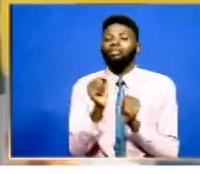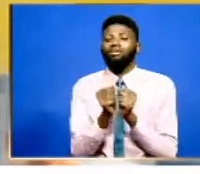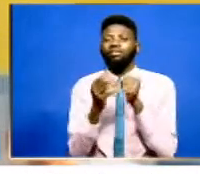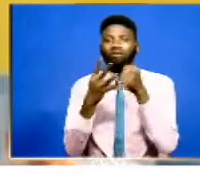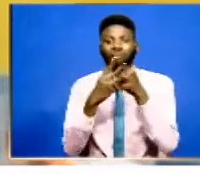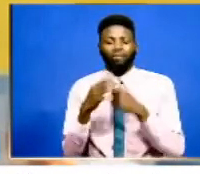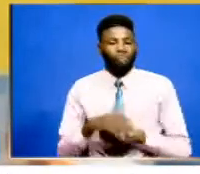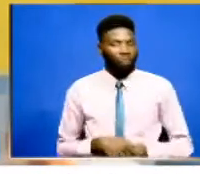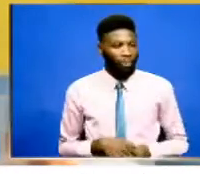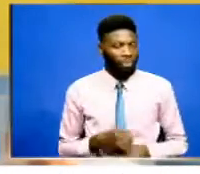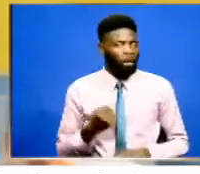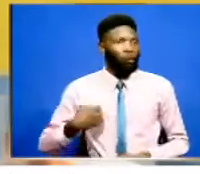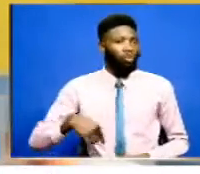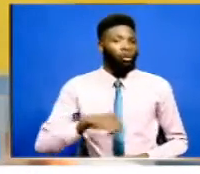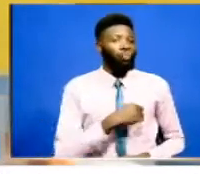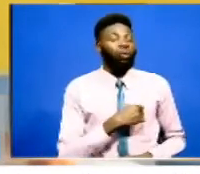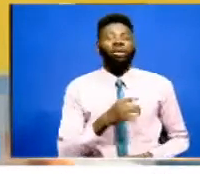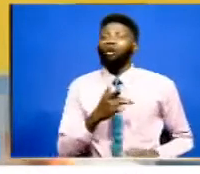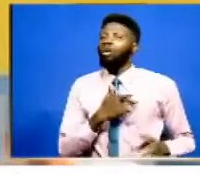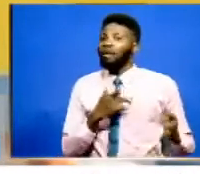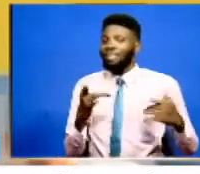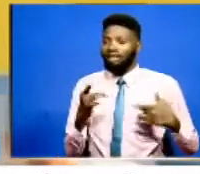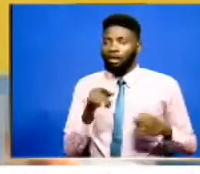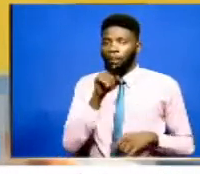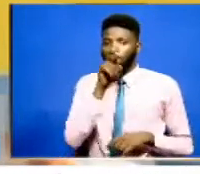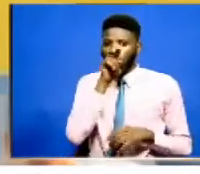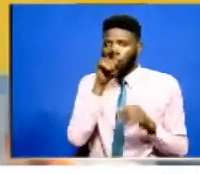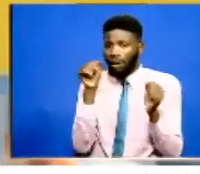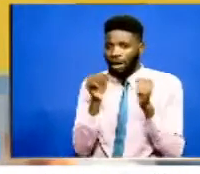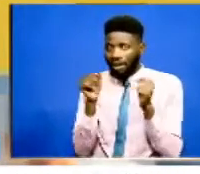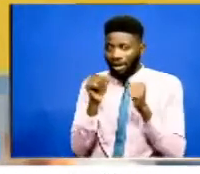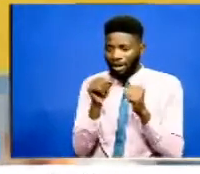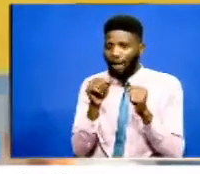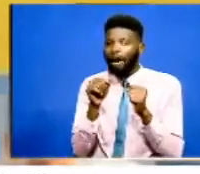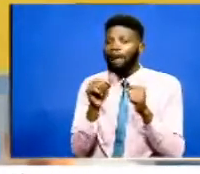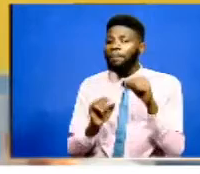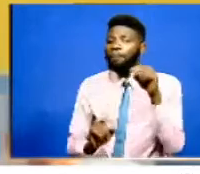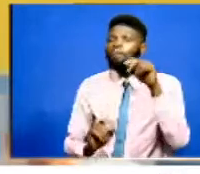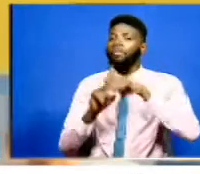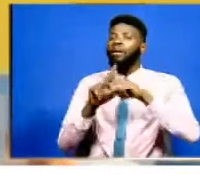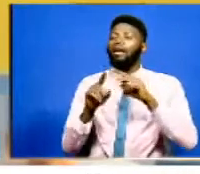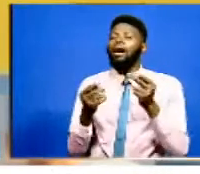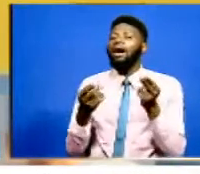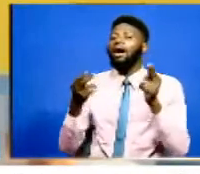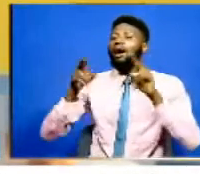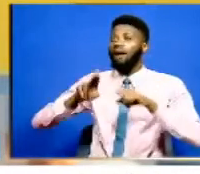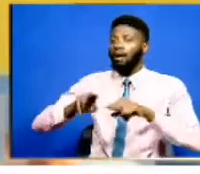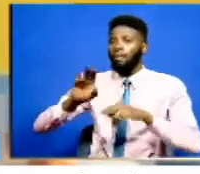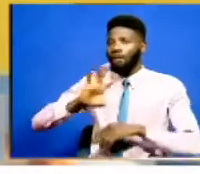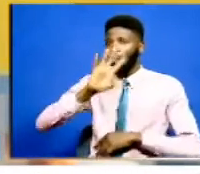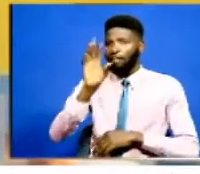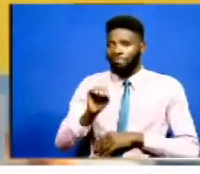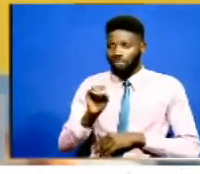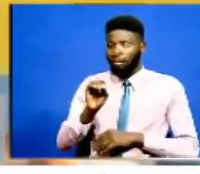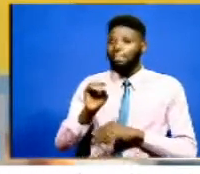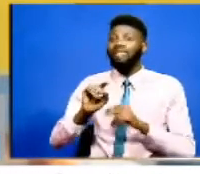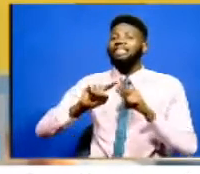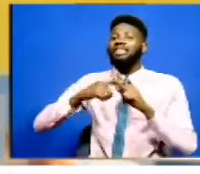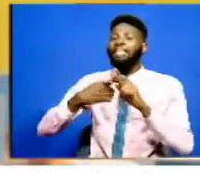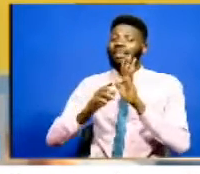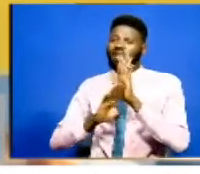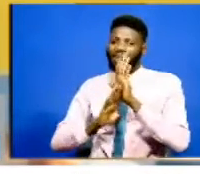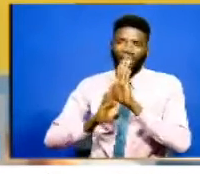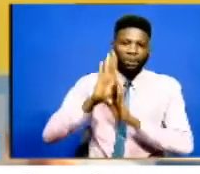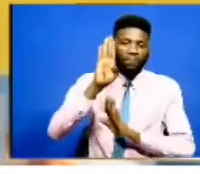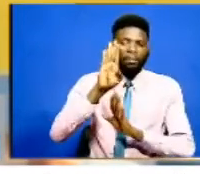therefore, that malaria incident rates in Africa has plateaued since 2015, when it